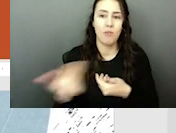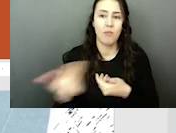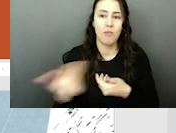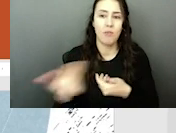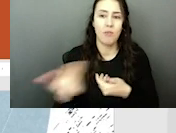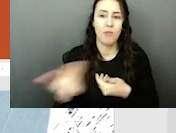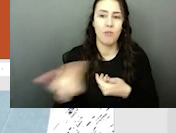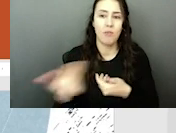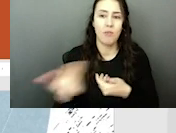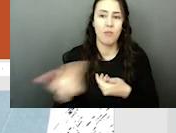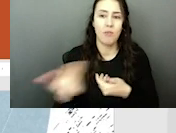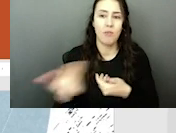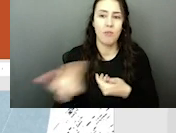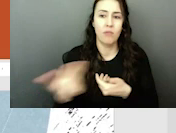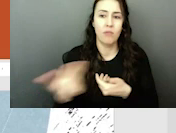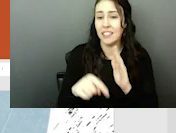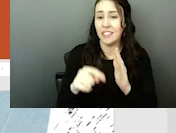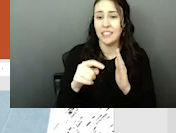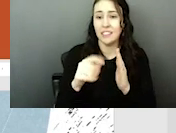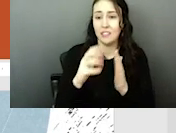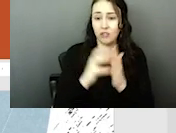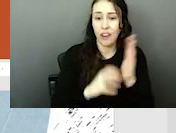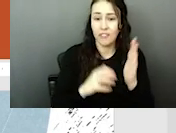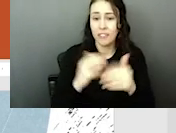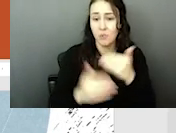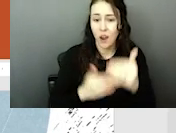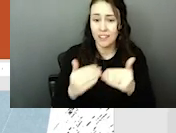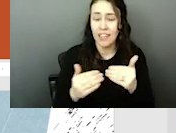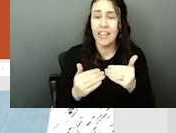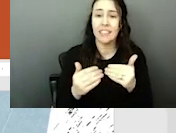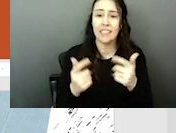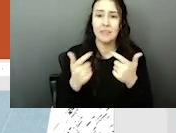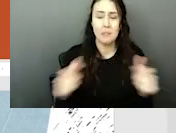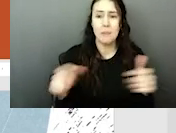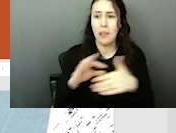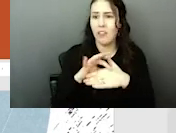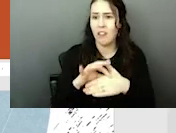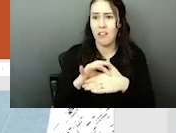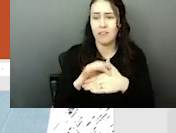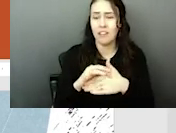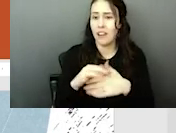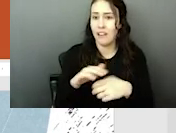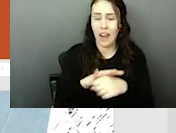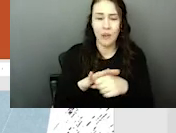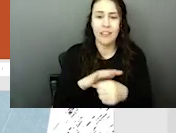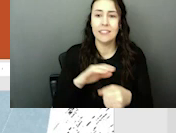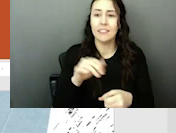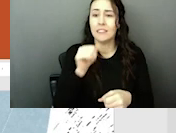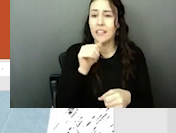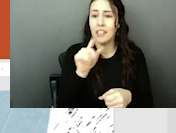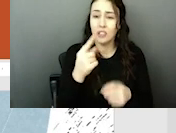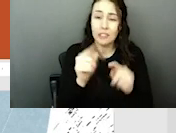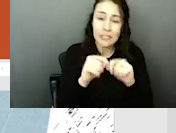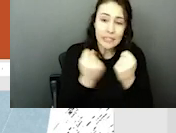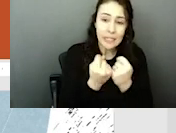are 5 teams that were working on drafting, big content areas, not necessarily teams that were